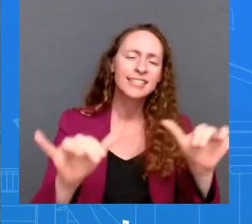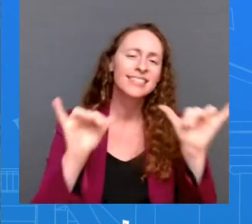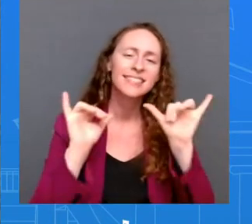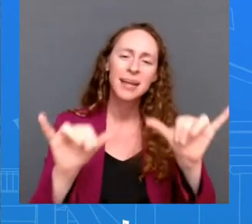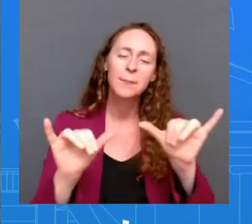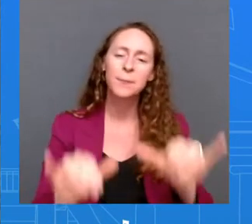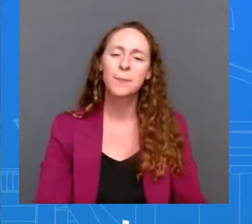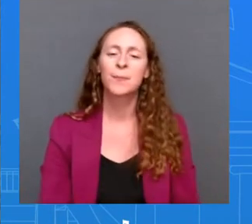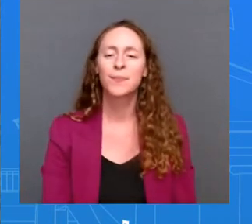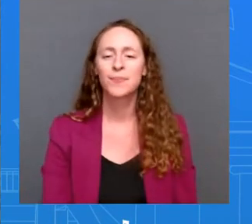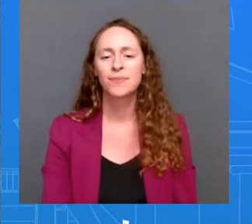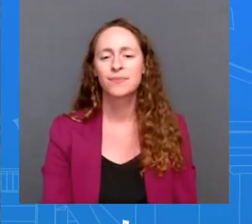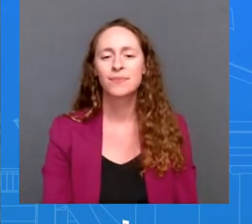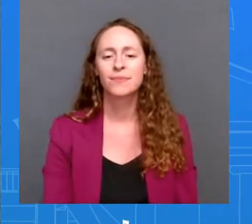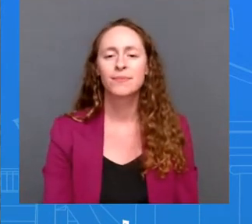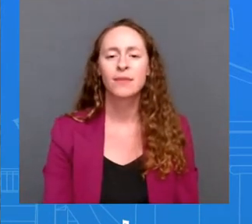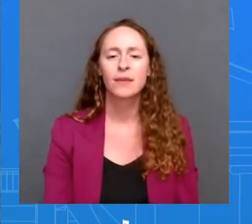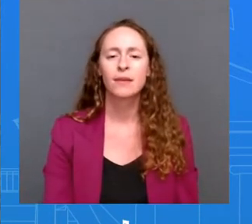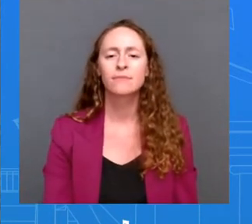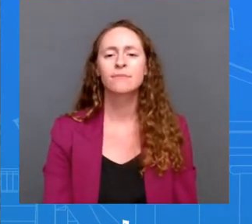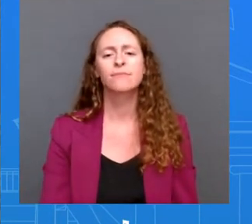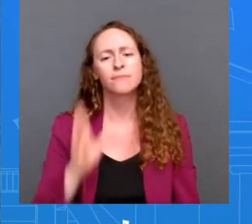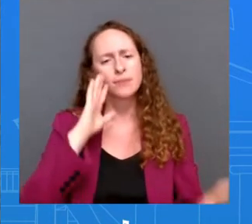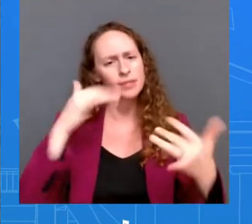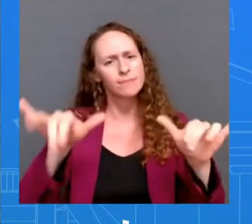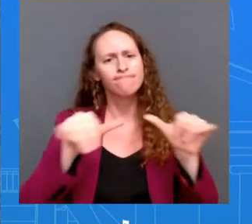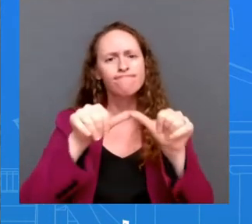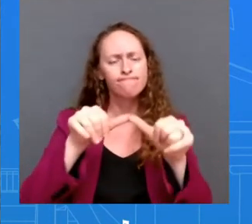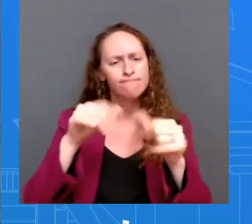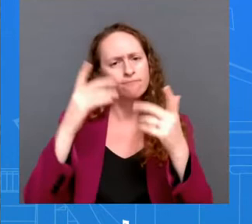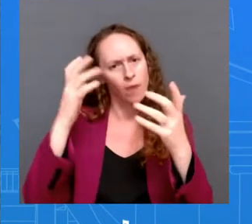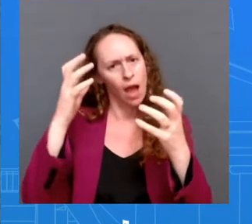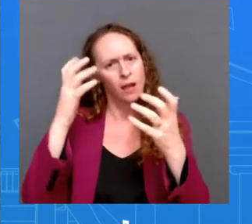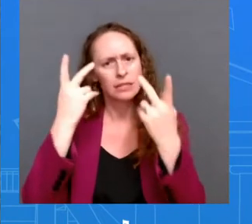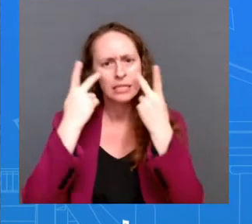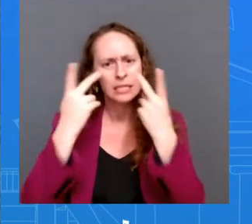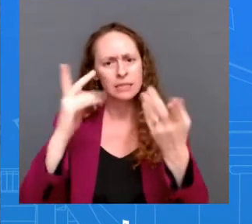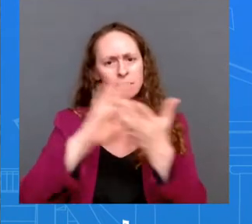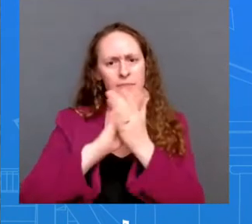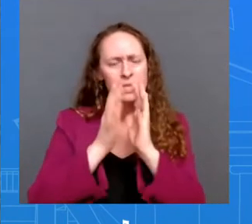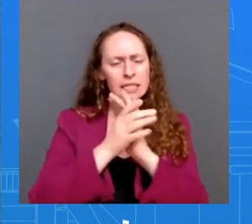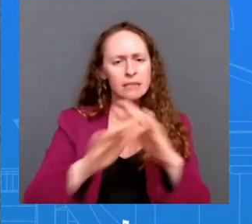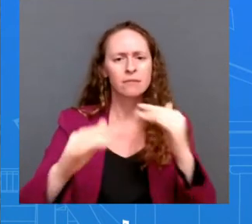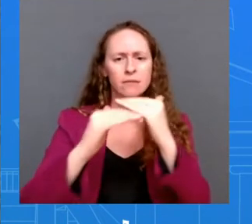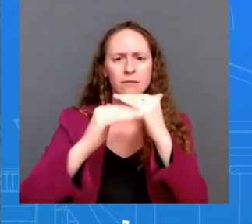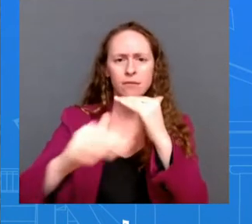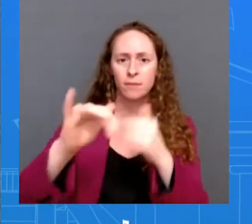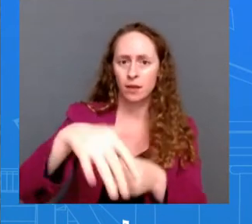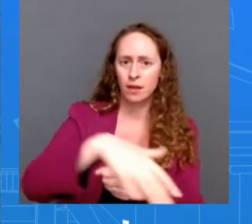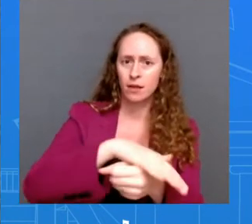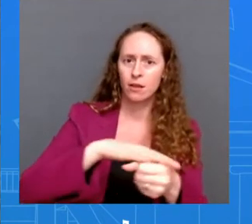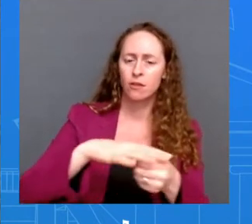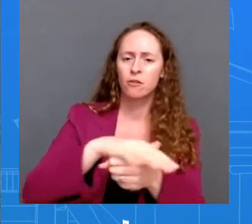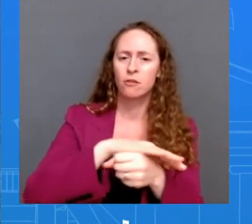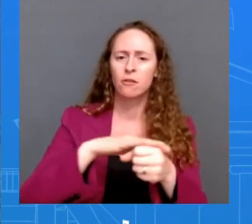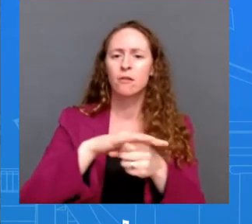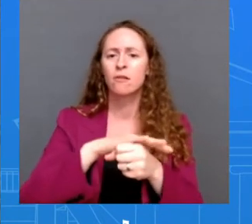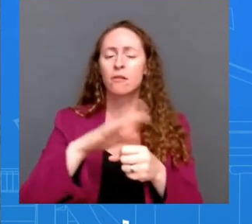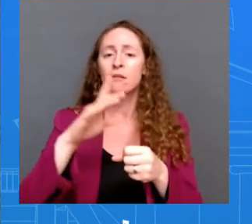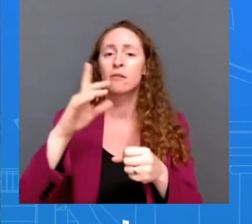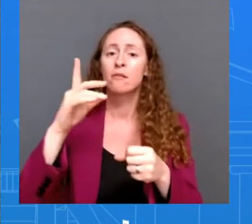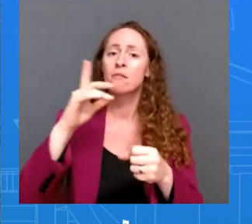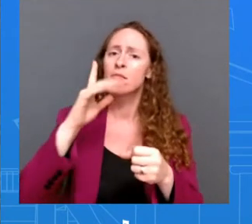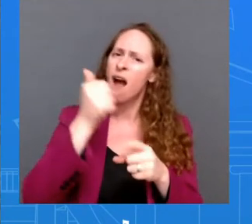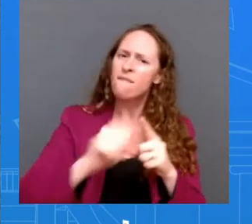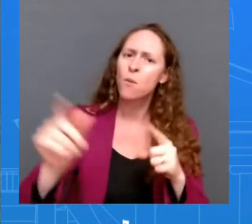cross-strait peace and stability because it matters, not just in the strait, not just to Taiwan, but to the entire region. With that, I'll take some